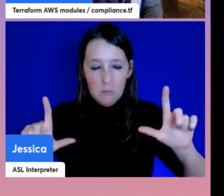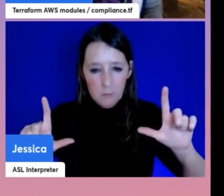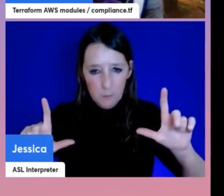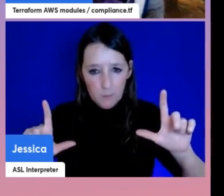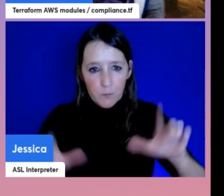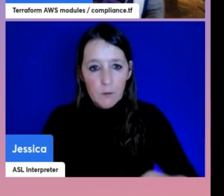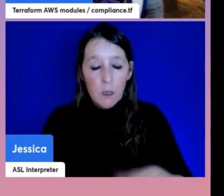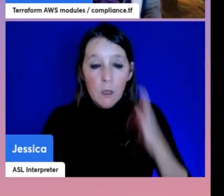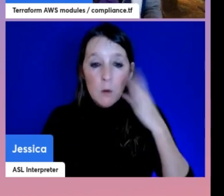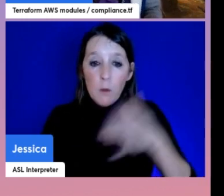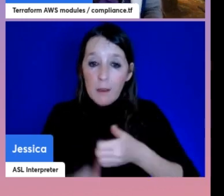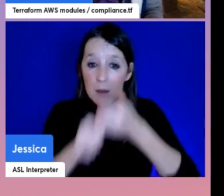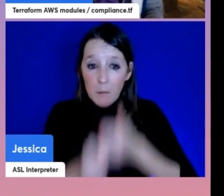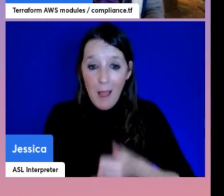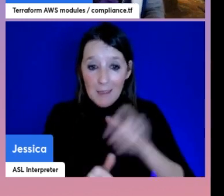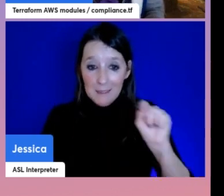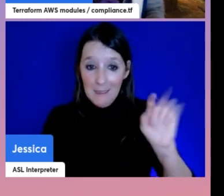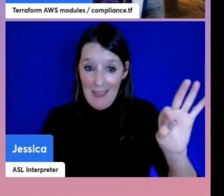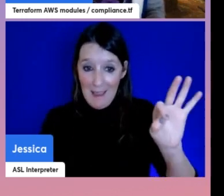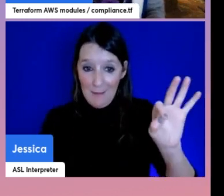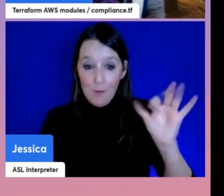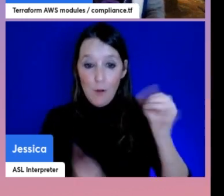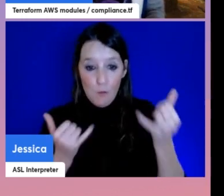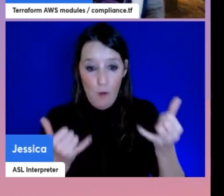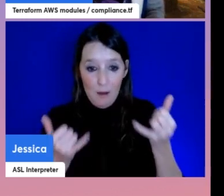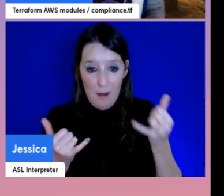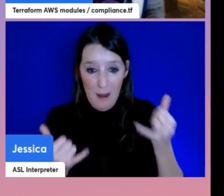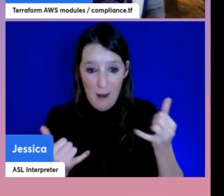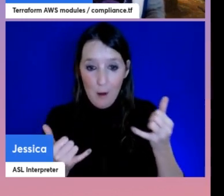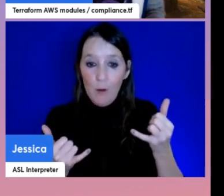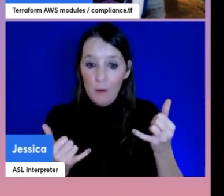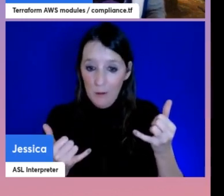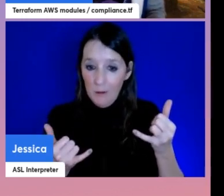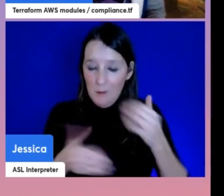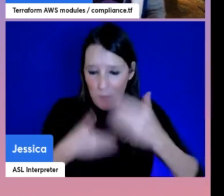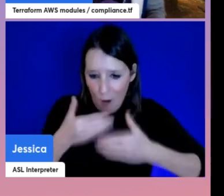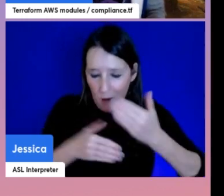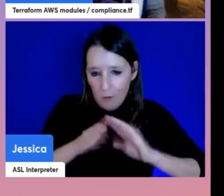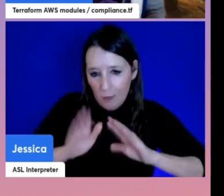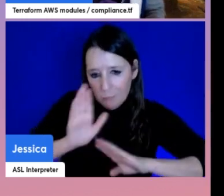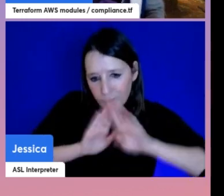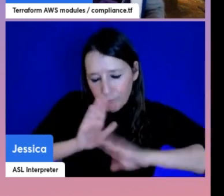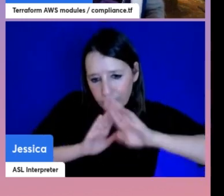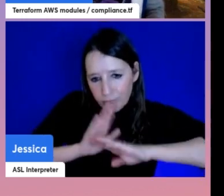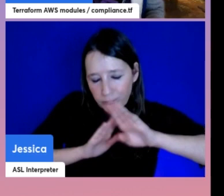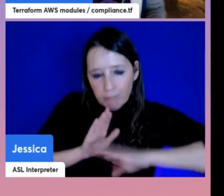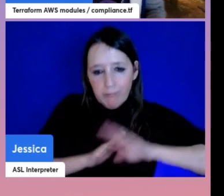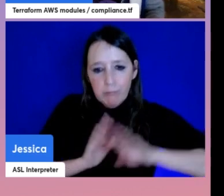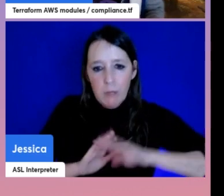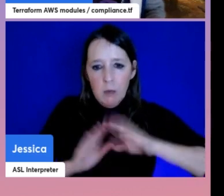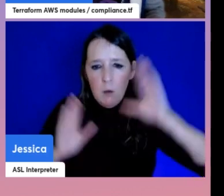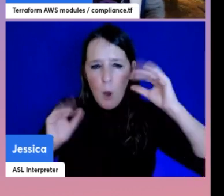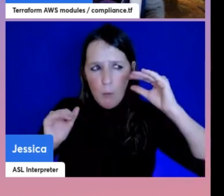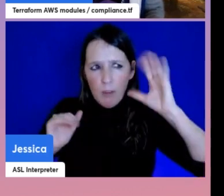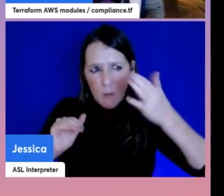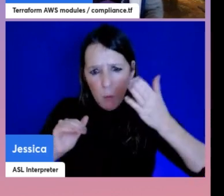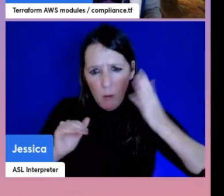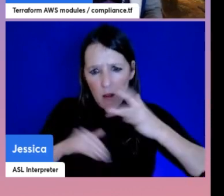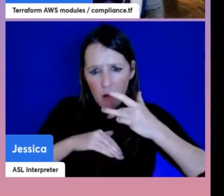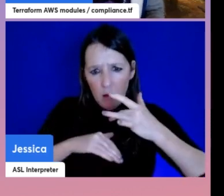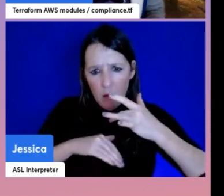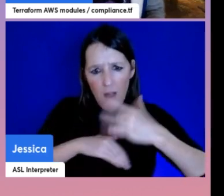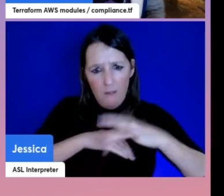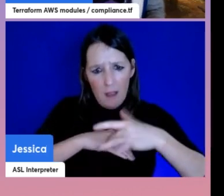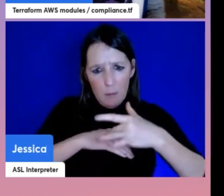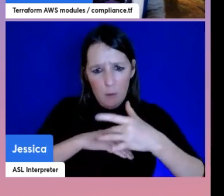compliance TF is currently in progress, and it will be hopefully available for